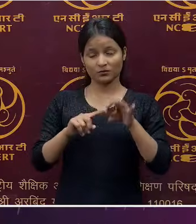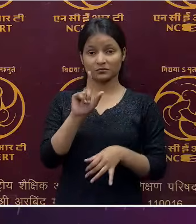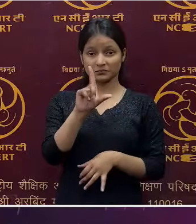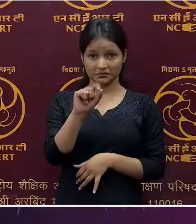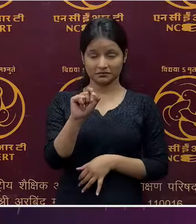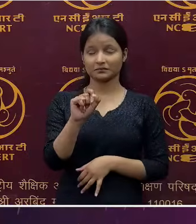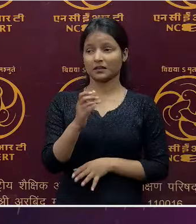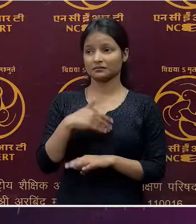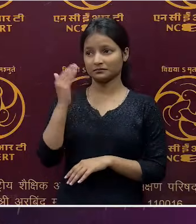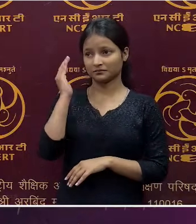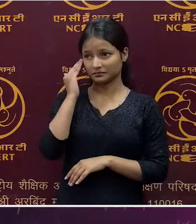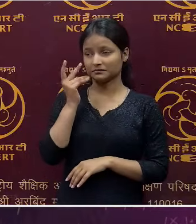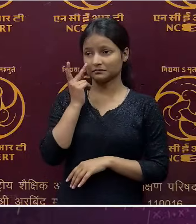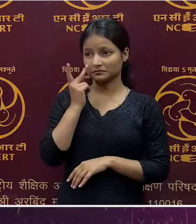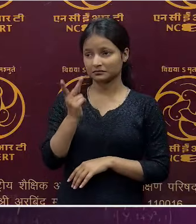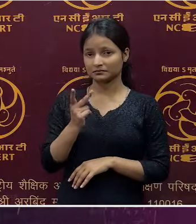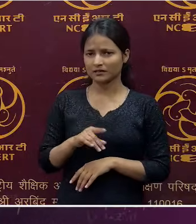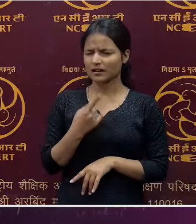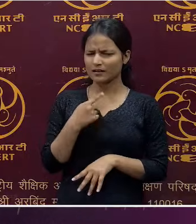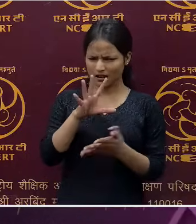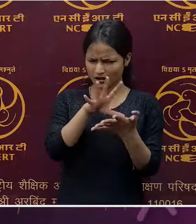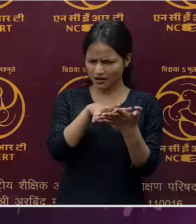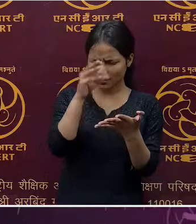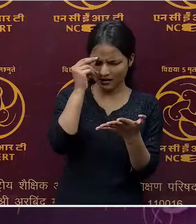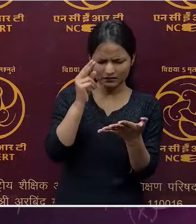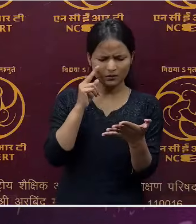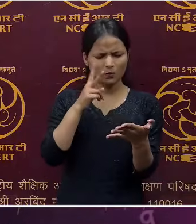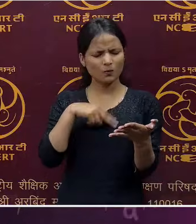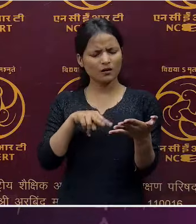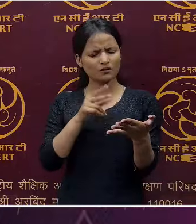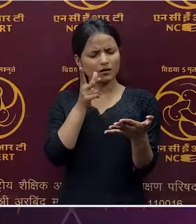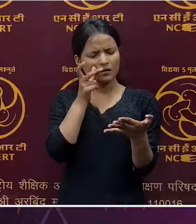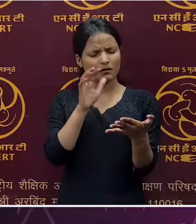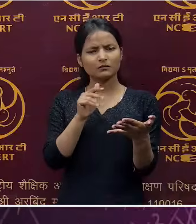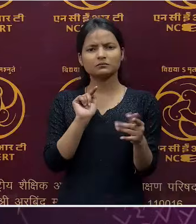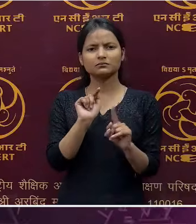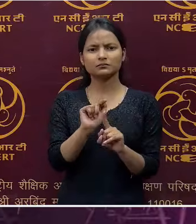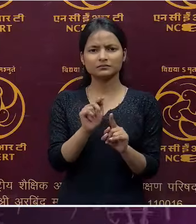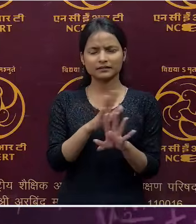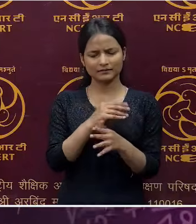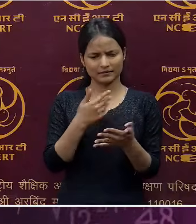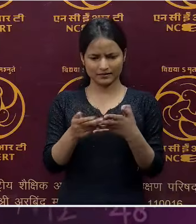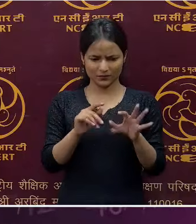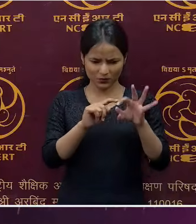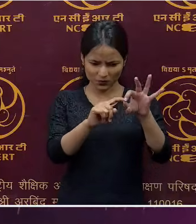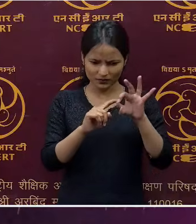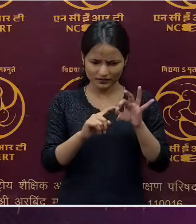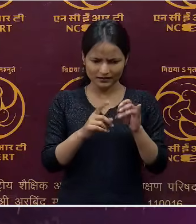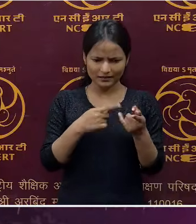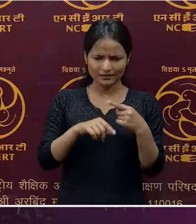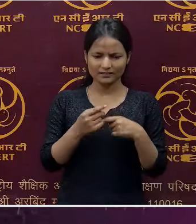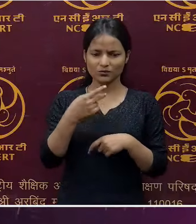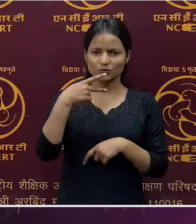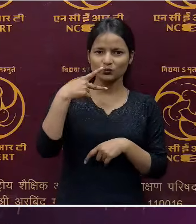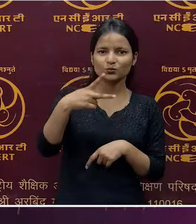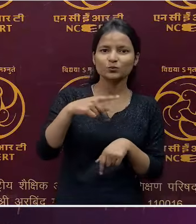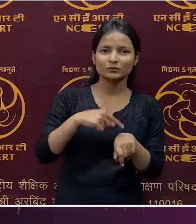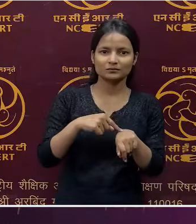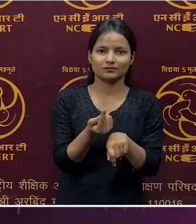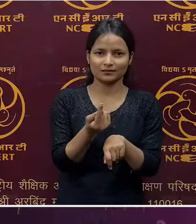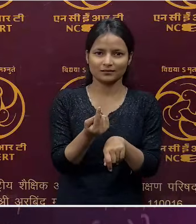during this self-assessment, what I've observed, like whenever we are doing any of these questions, so it gives you 2 chances.